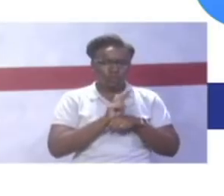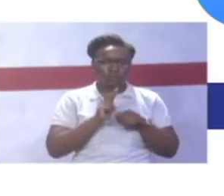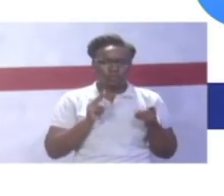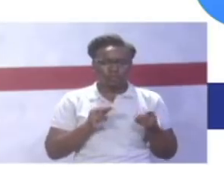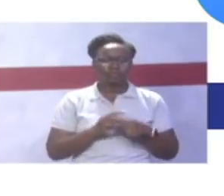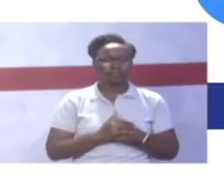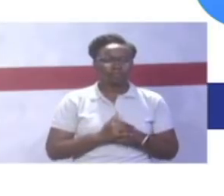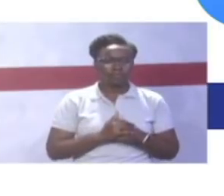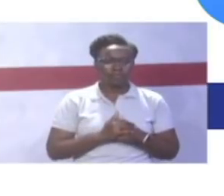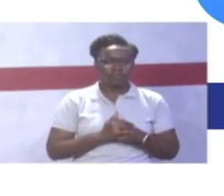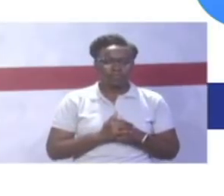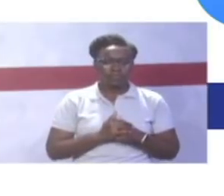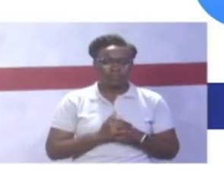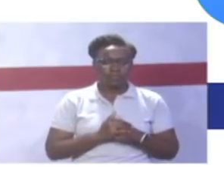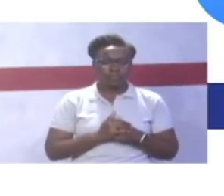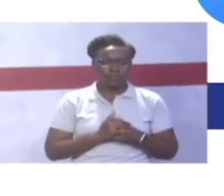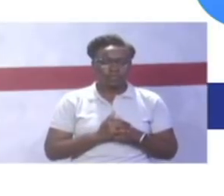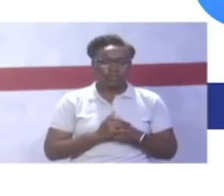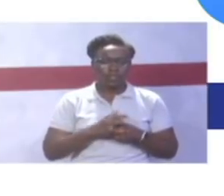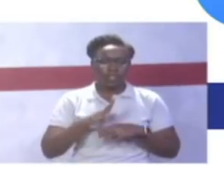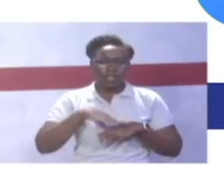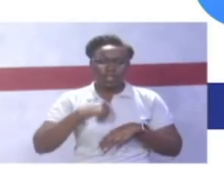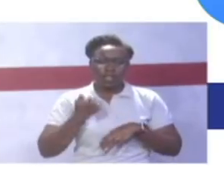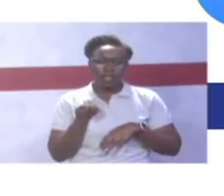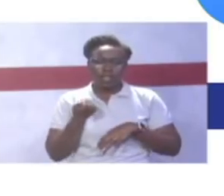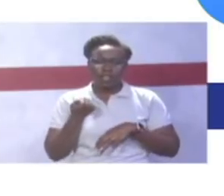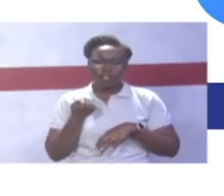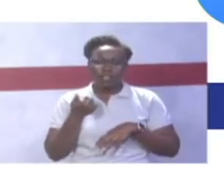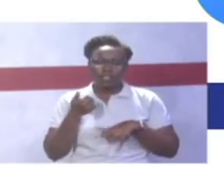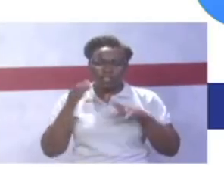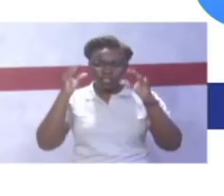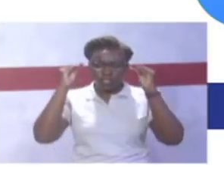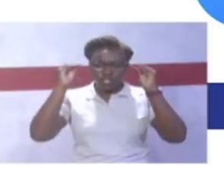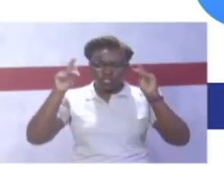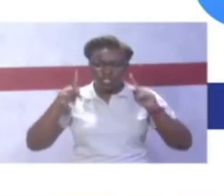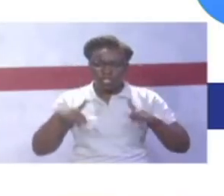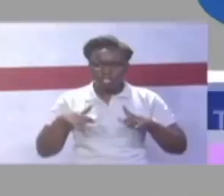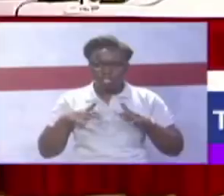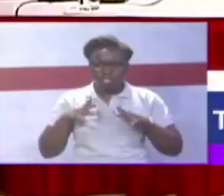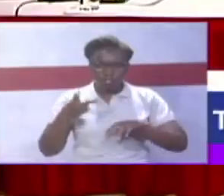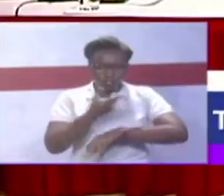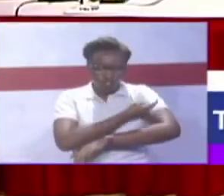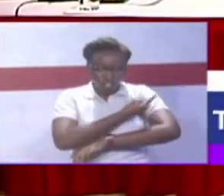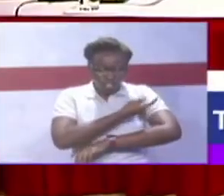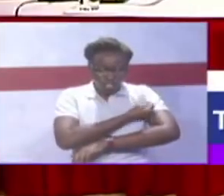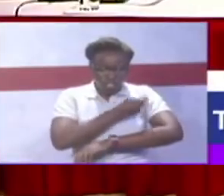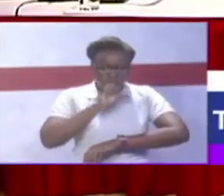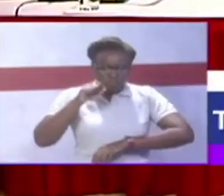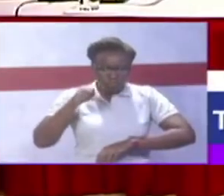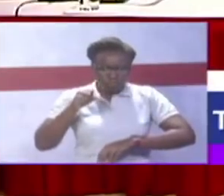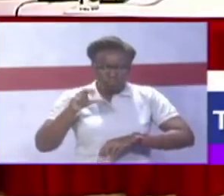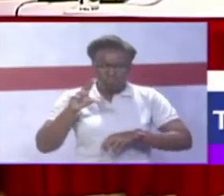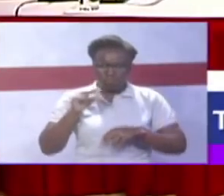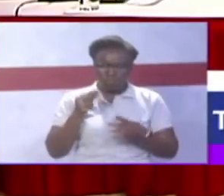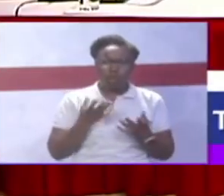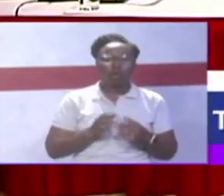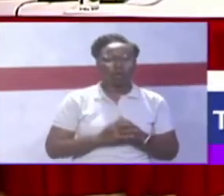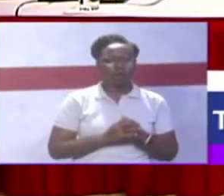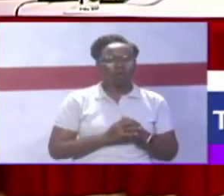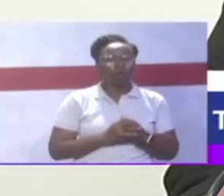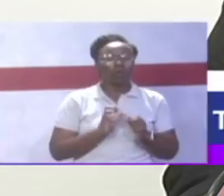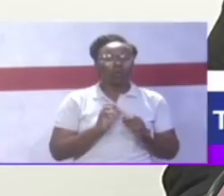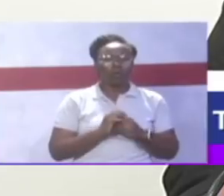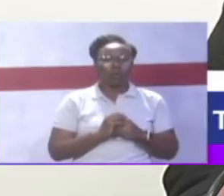uptake of vaccines by teachers? Thank you. Okay, so the second part of the question is really for the Ministry of Education,